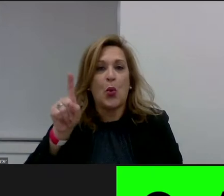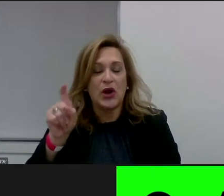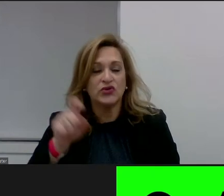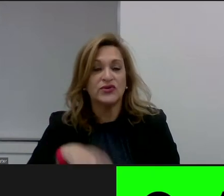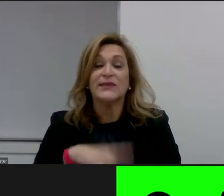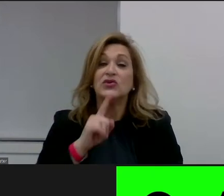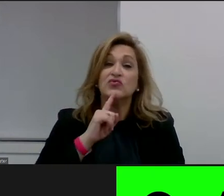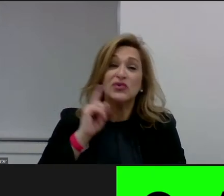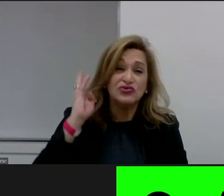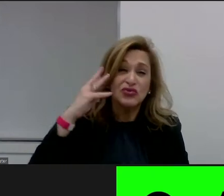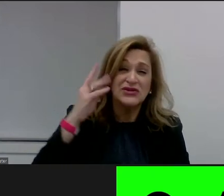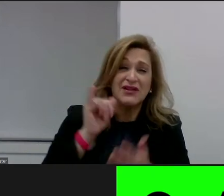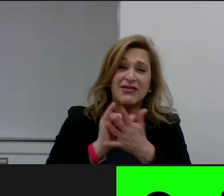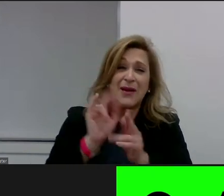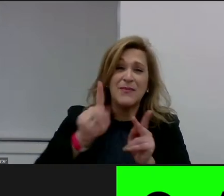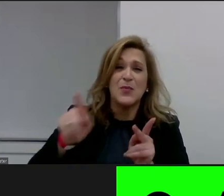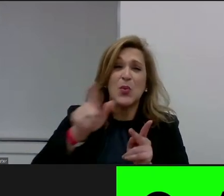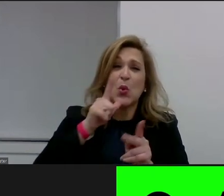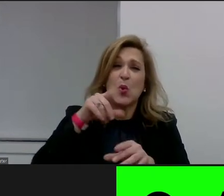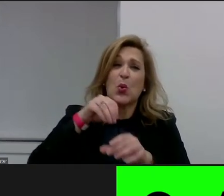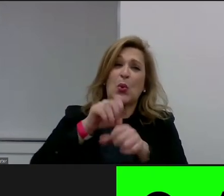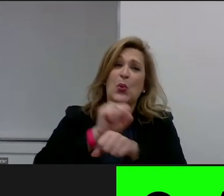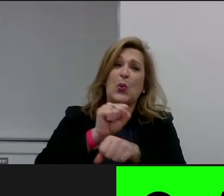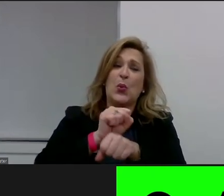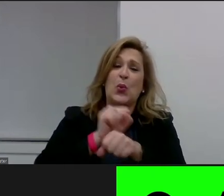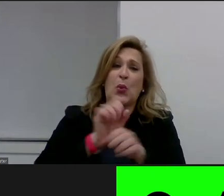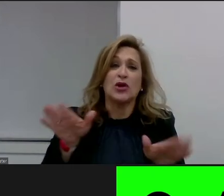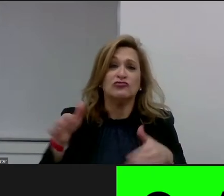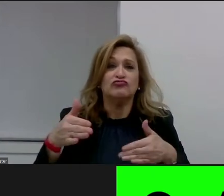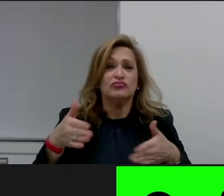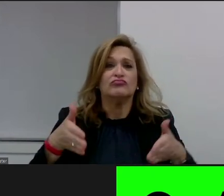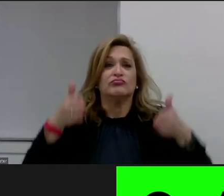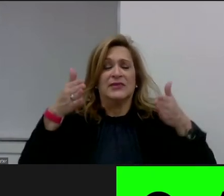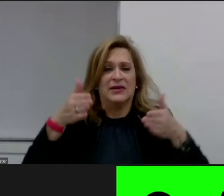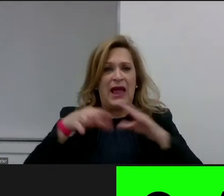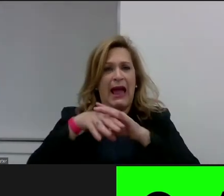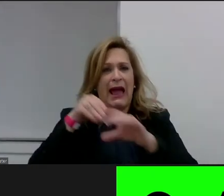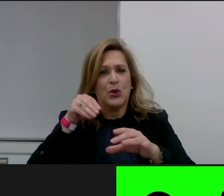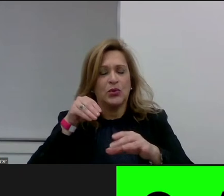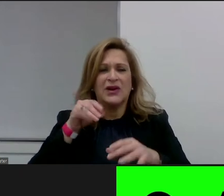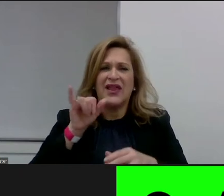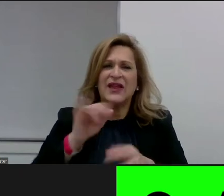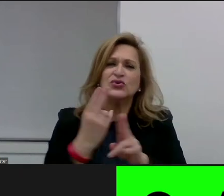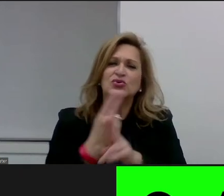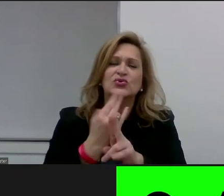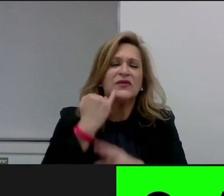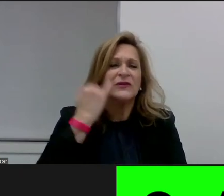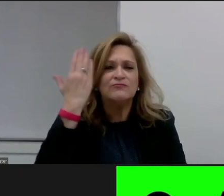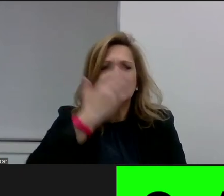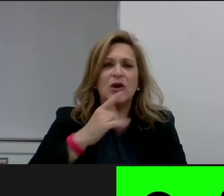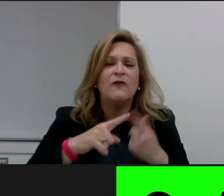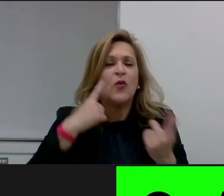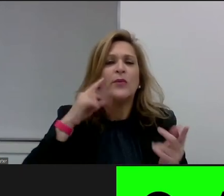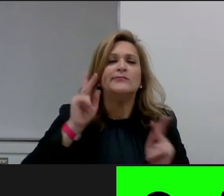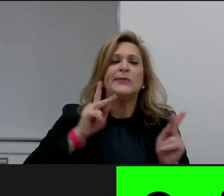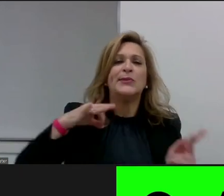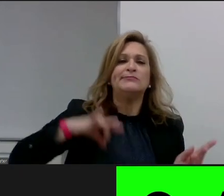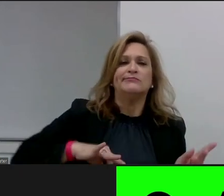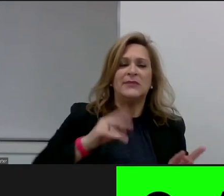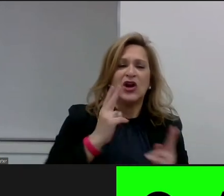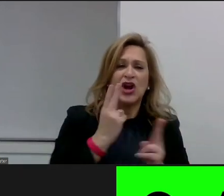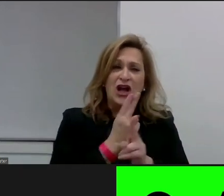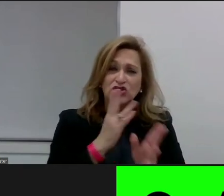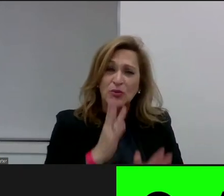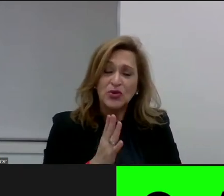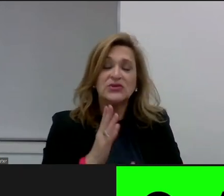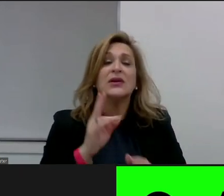agents out of the booth. This is an attempt to eliminate the station agent position and disguise it as a way to benefit customers. This agency removed